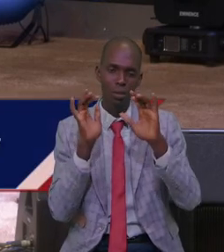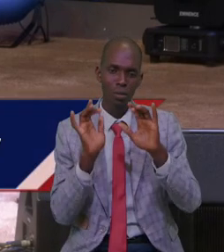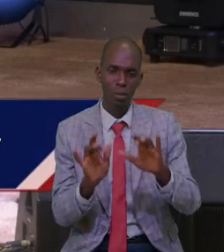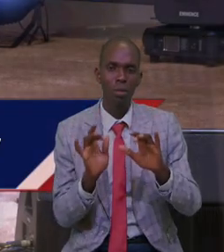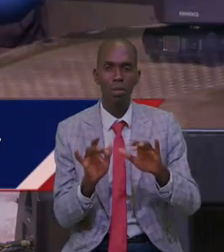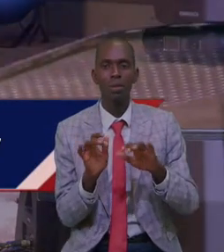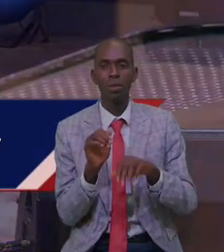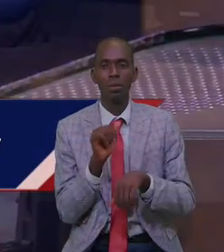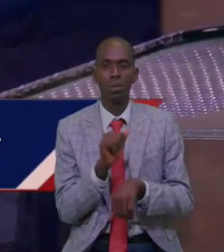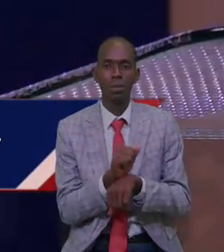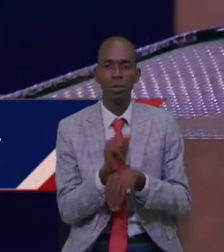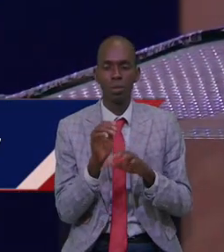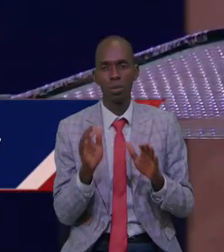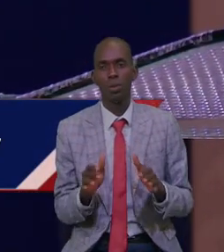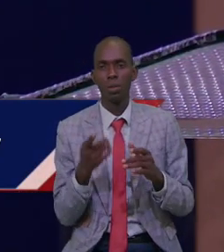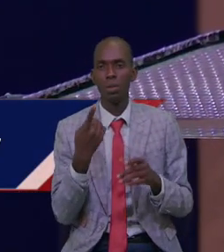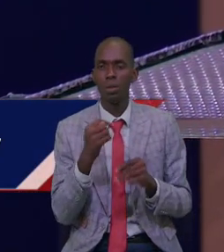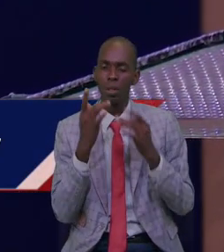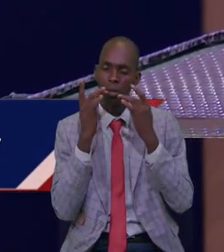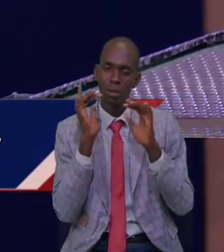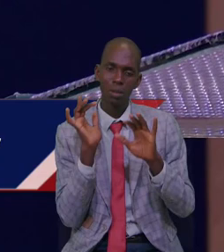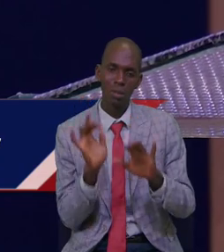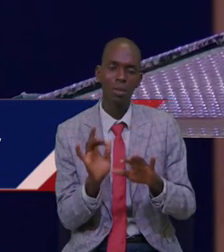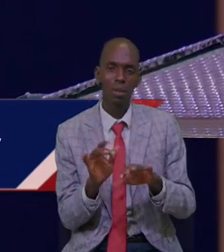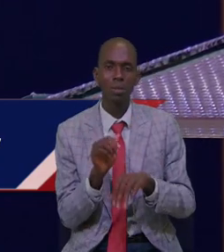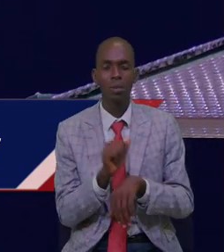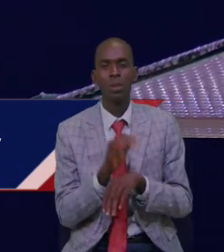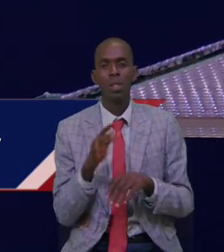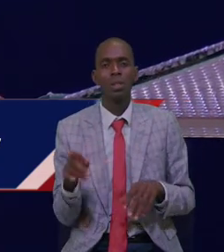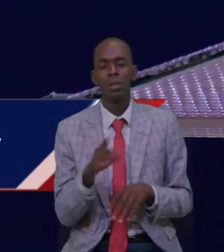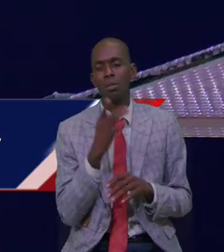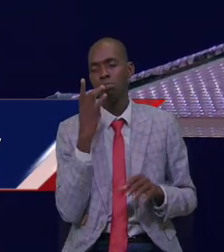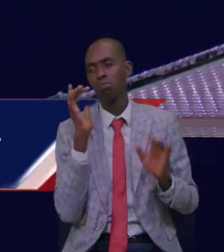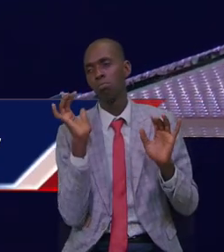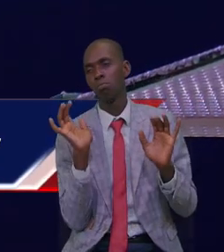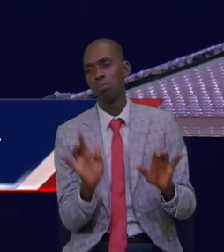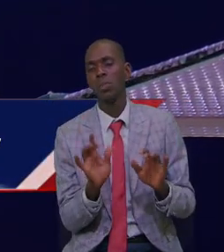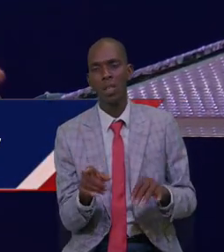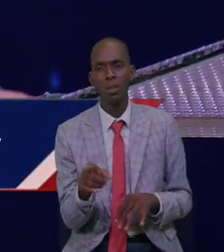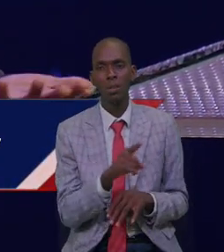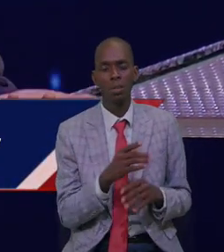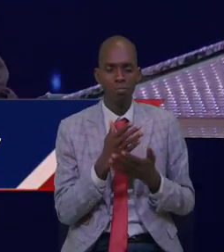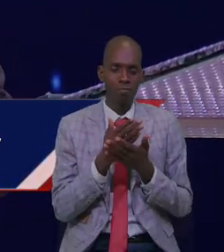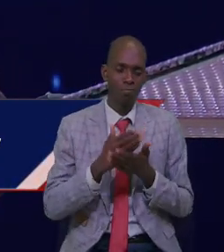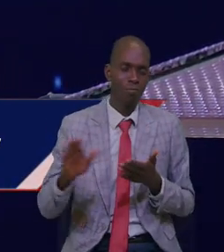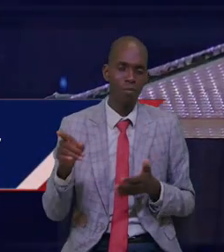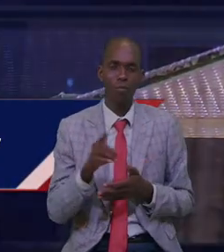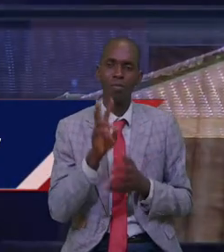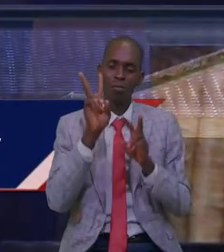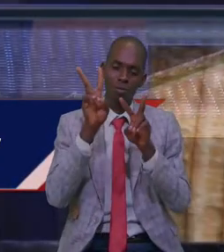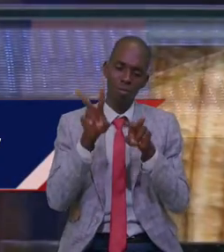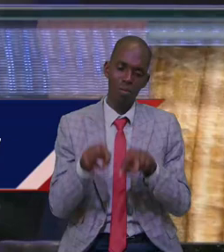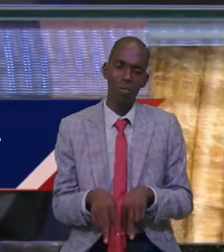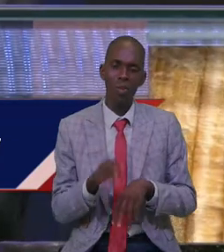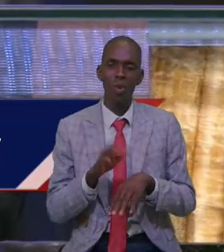stone. The scorned stone. They despised him. They rejected him. They belittled him. They looked down